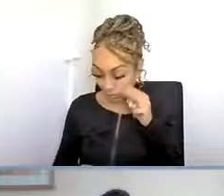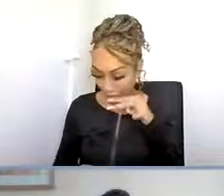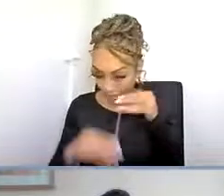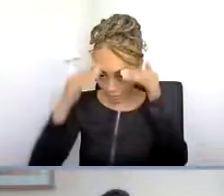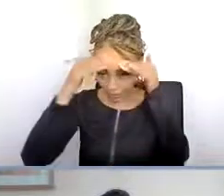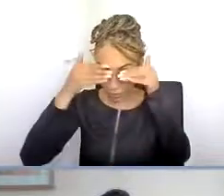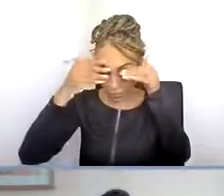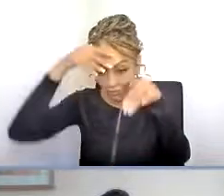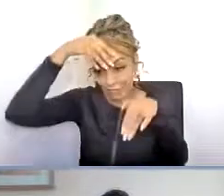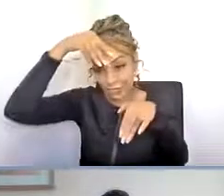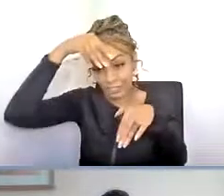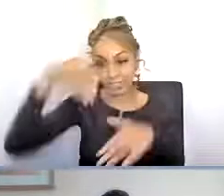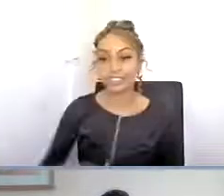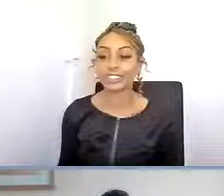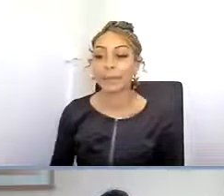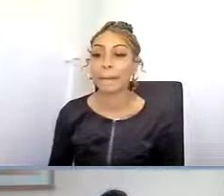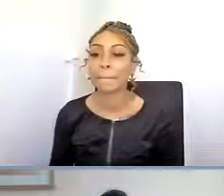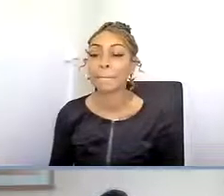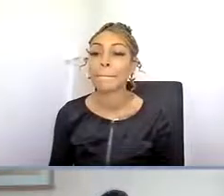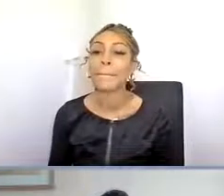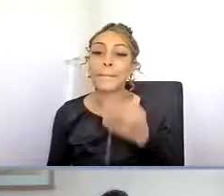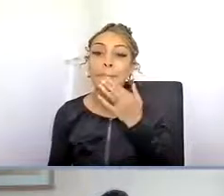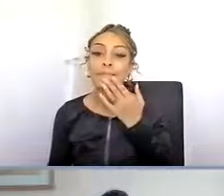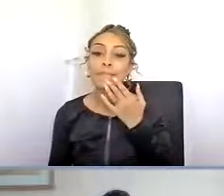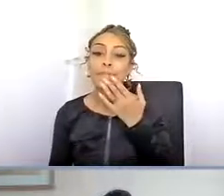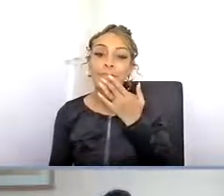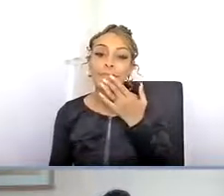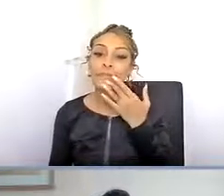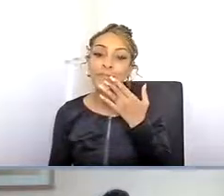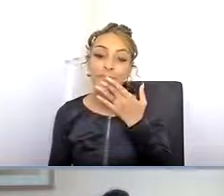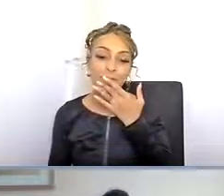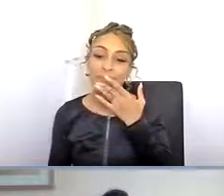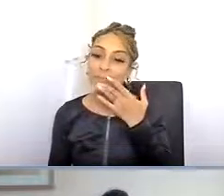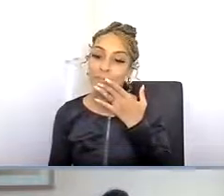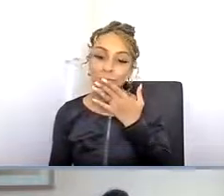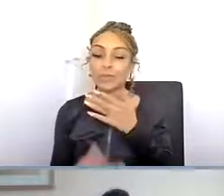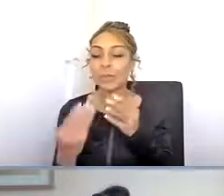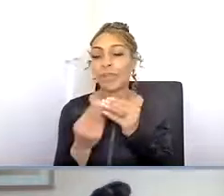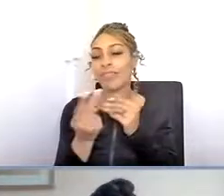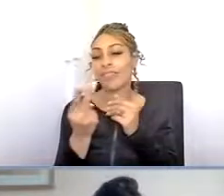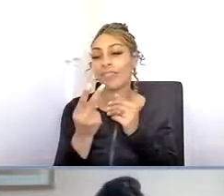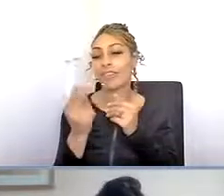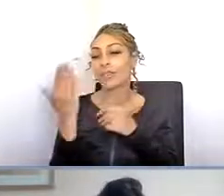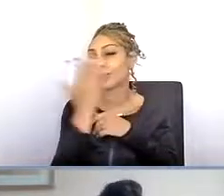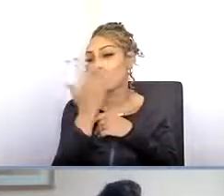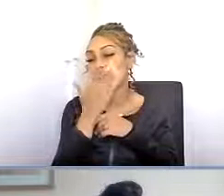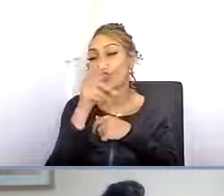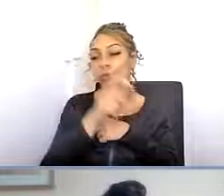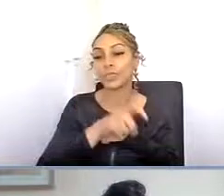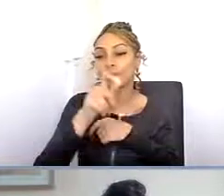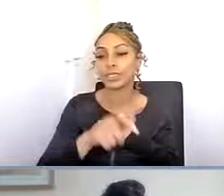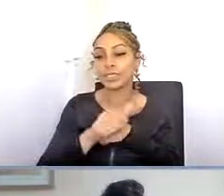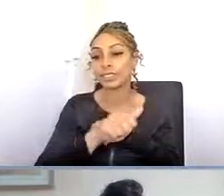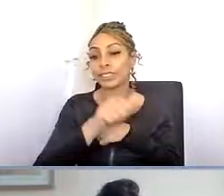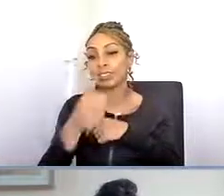her fringe and to the side, and she's with fellow Slade School students. And